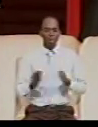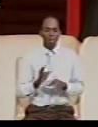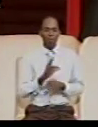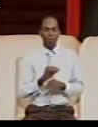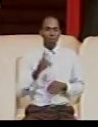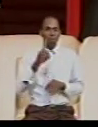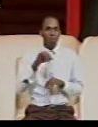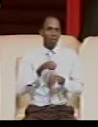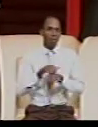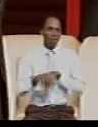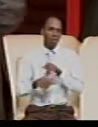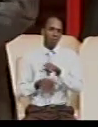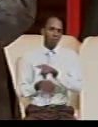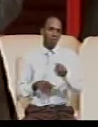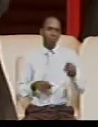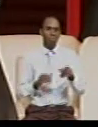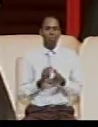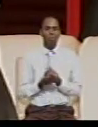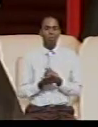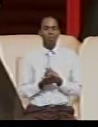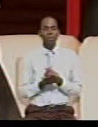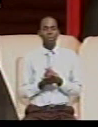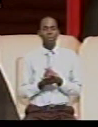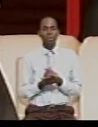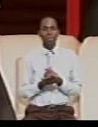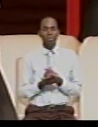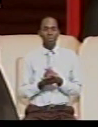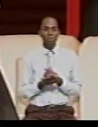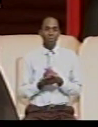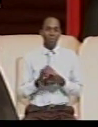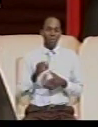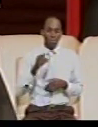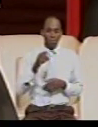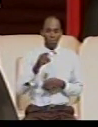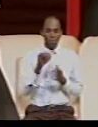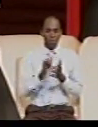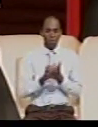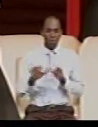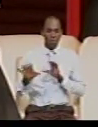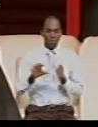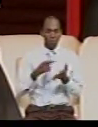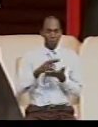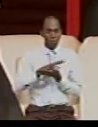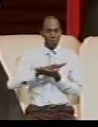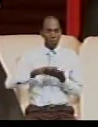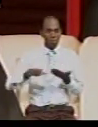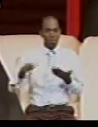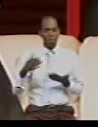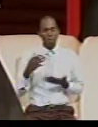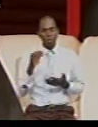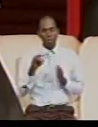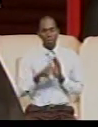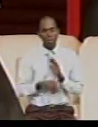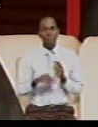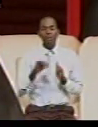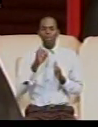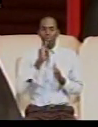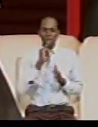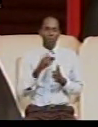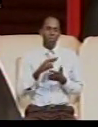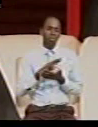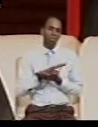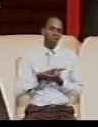you. He that doeth righteousness is righteous, even as